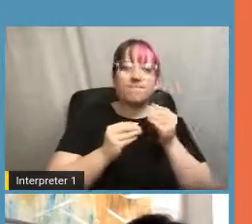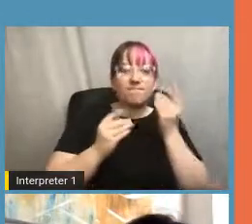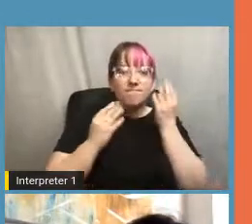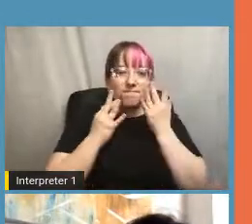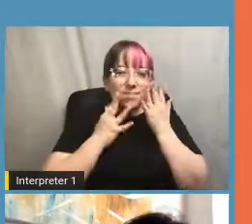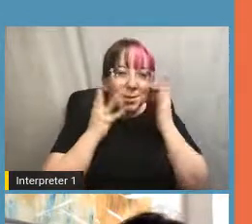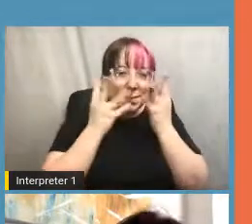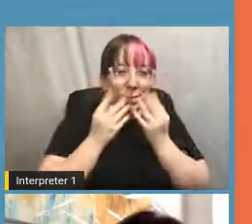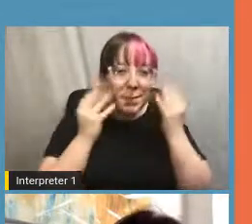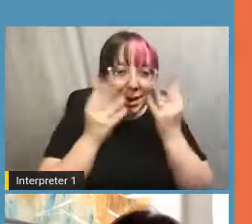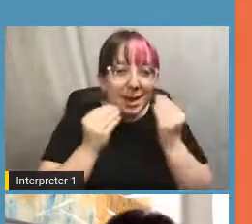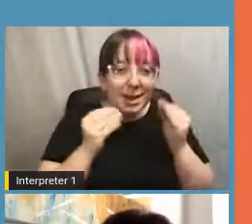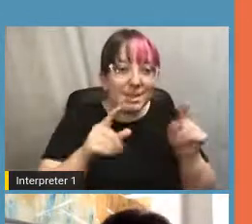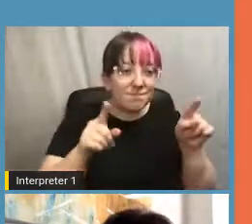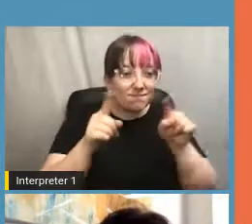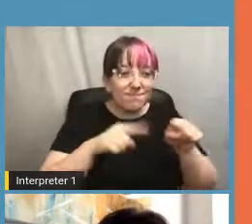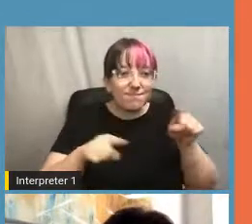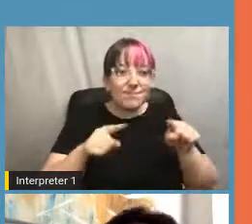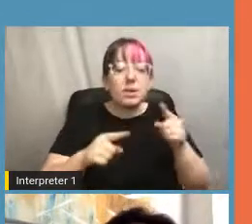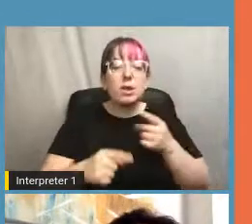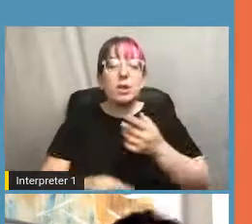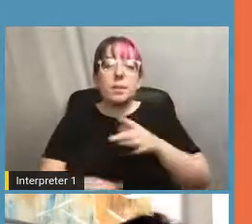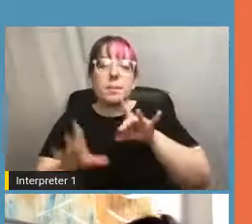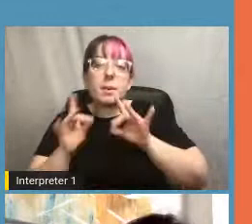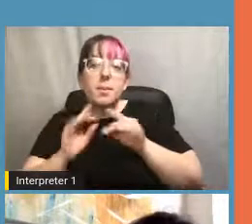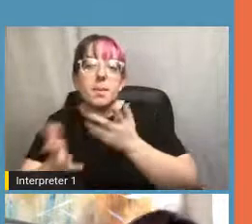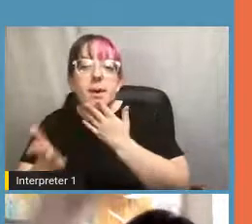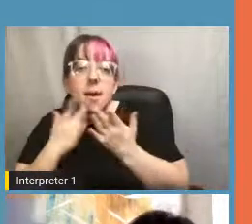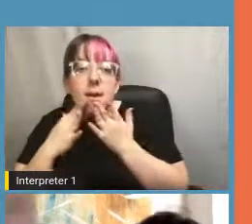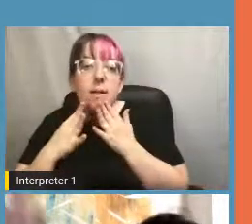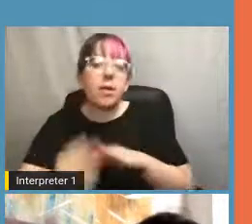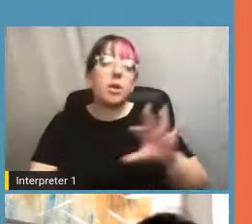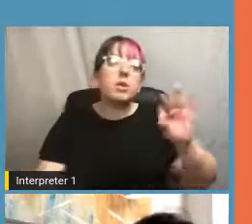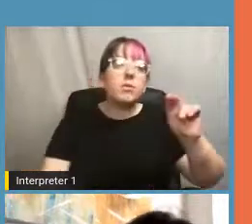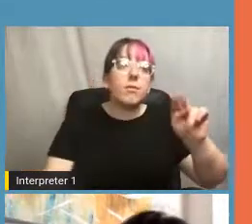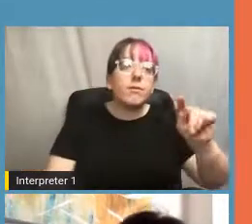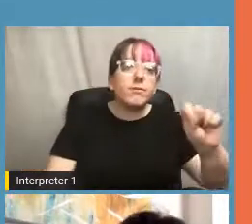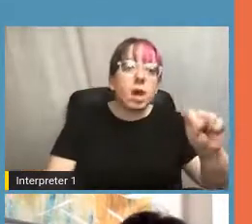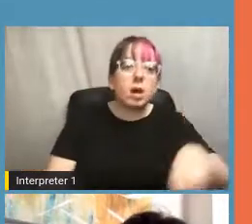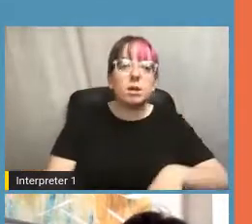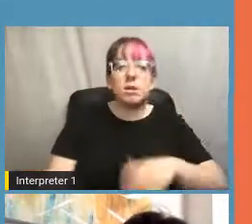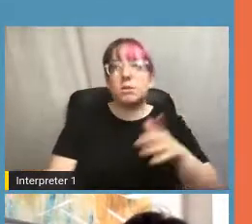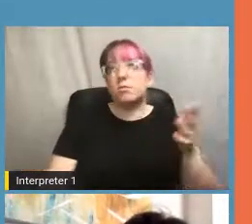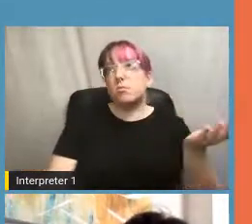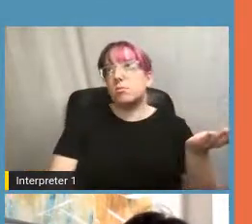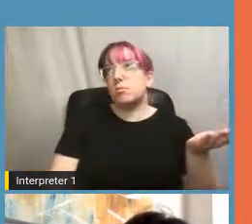you're doing a web page, we'll choose your colors, your fonts, your